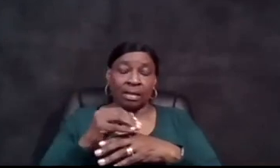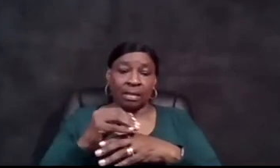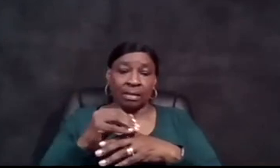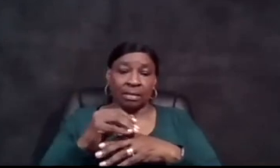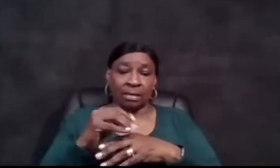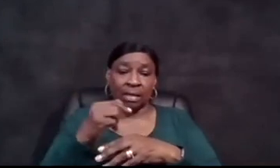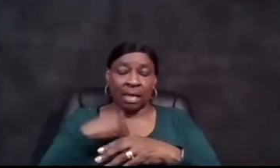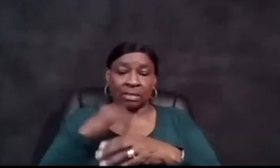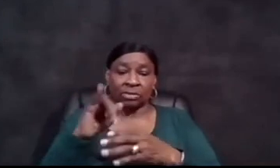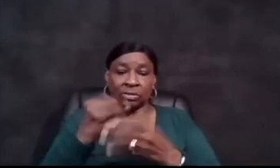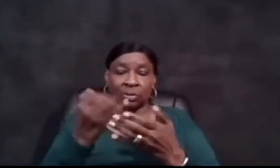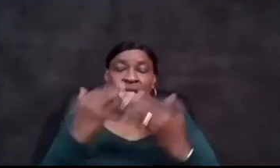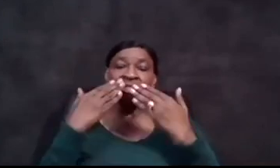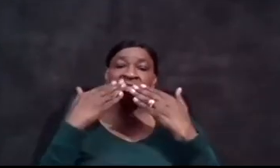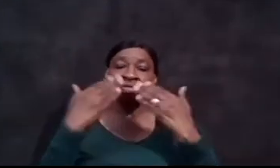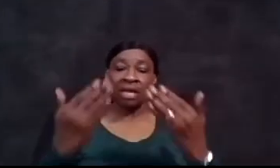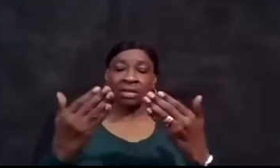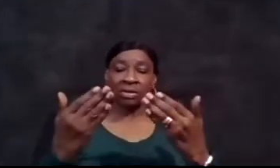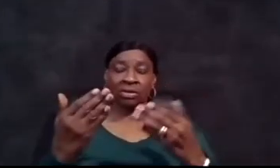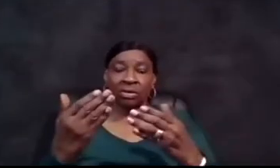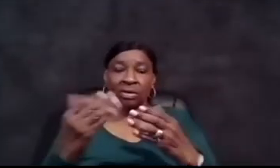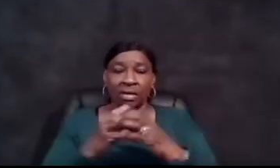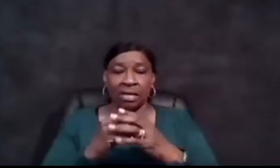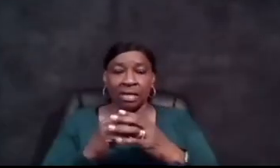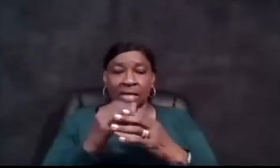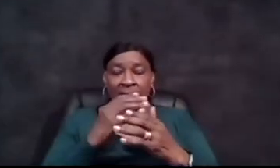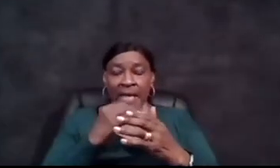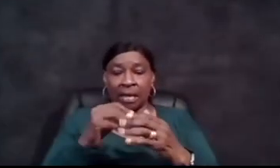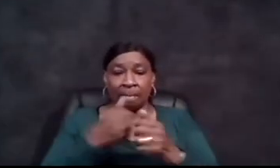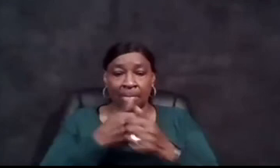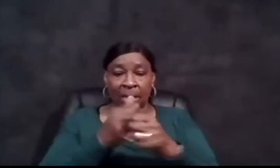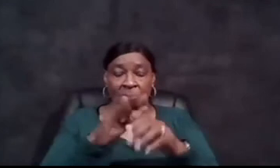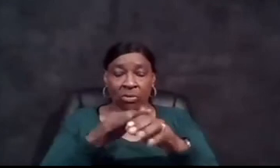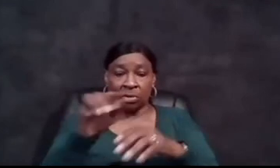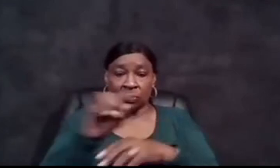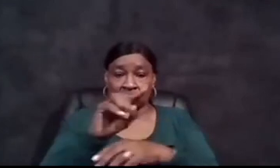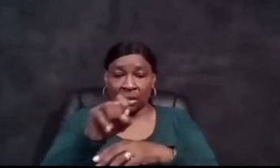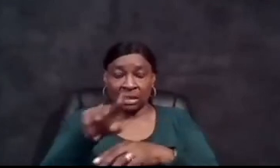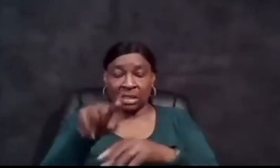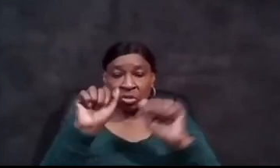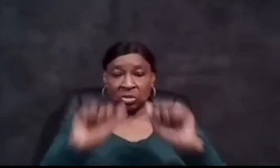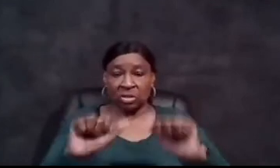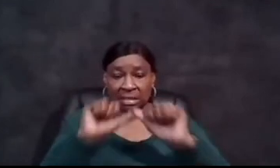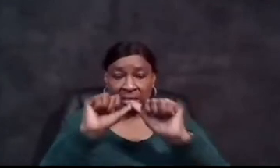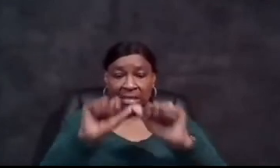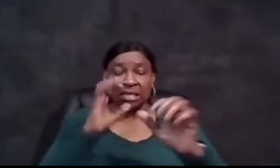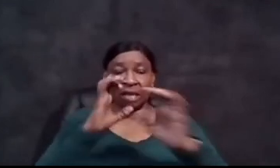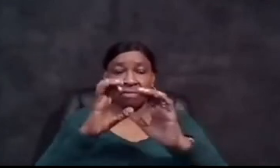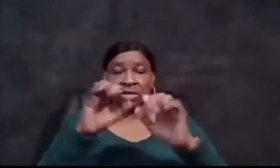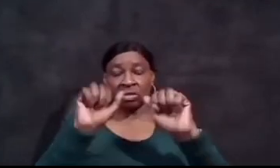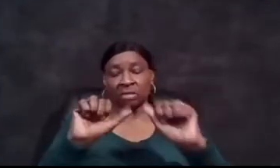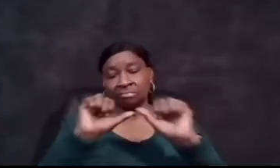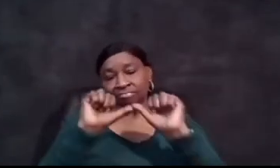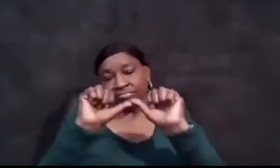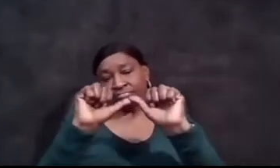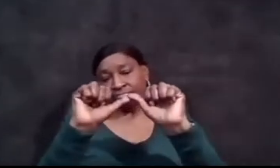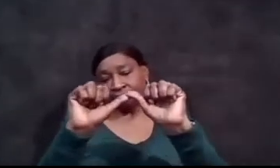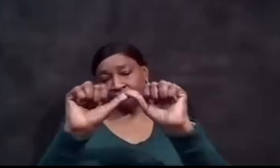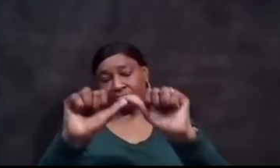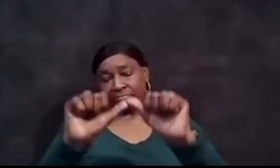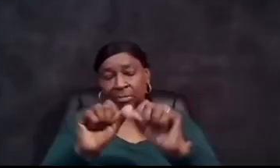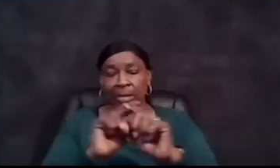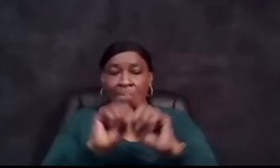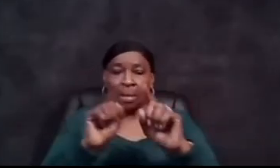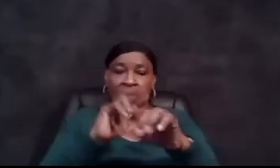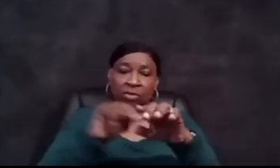want to thank you, and you know, based on like the questions and the conversation, this conversation could go on for much longer, but of